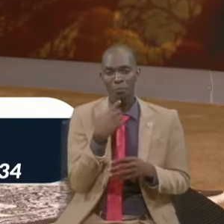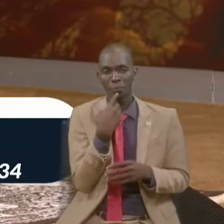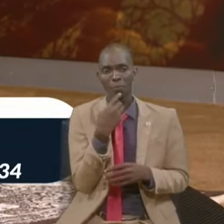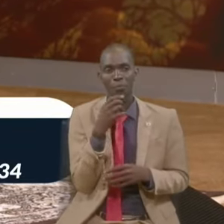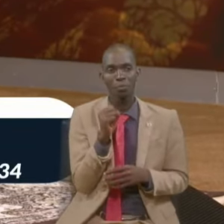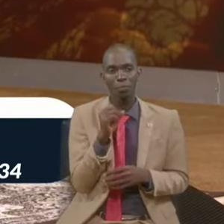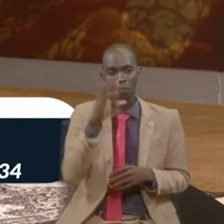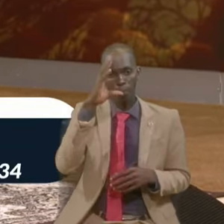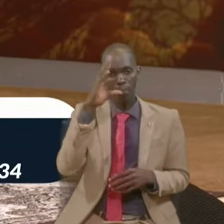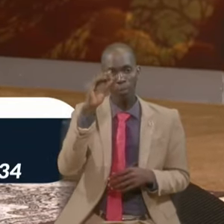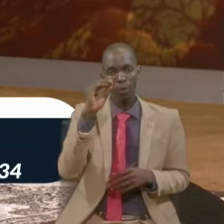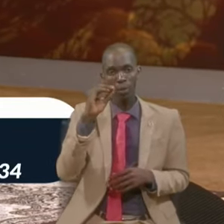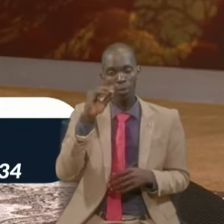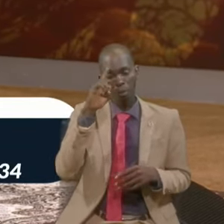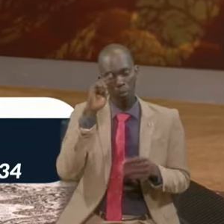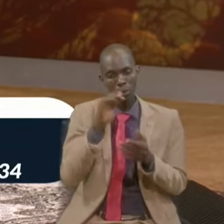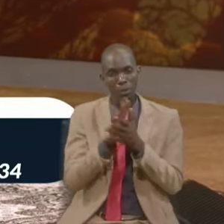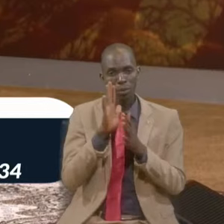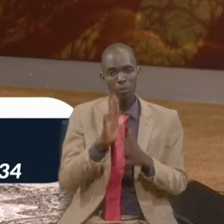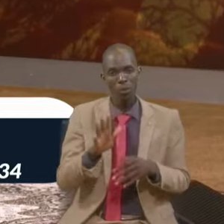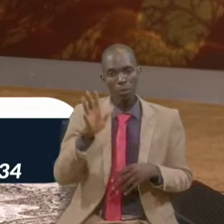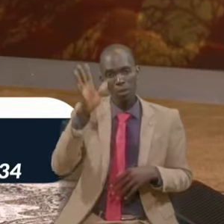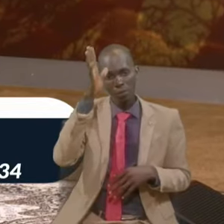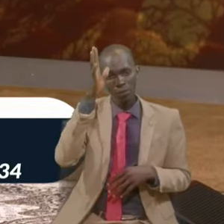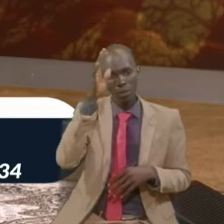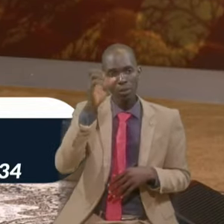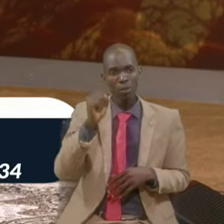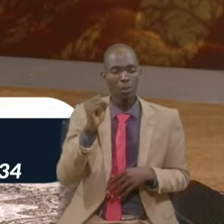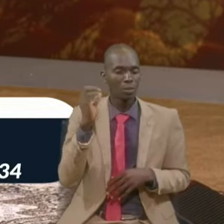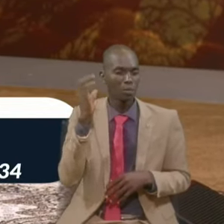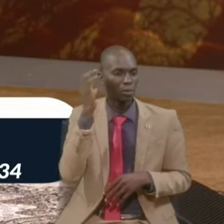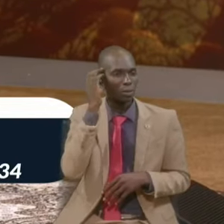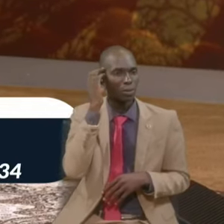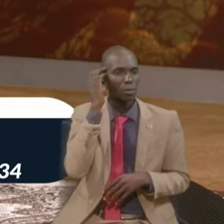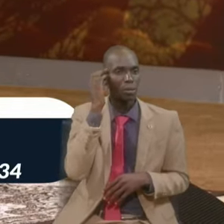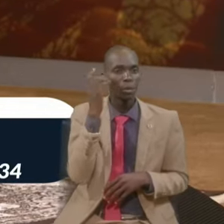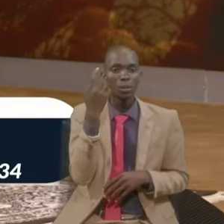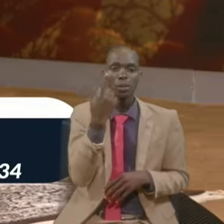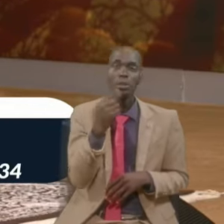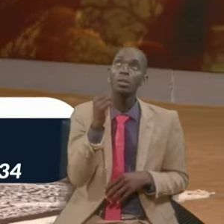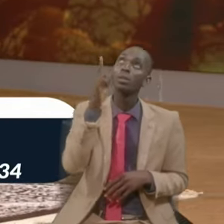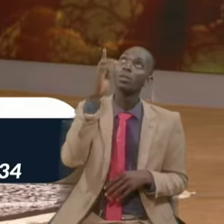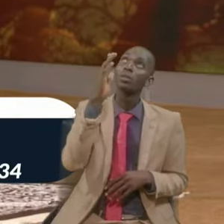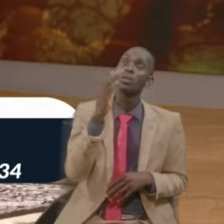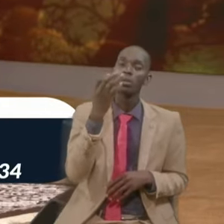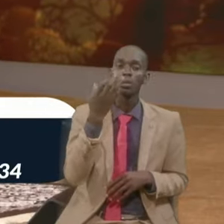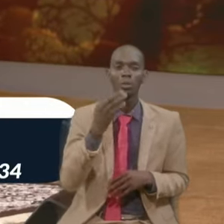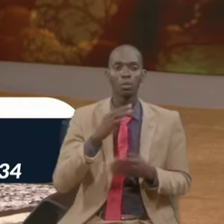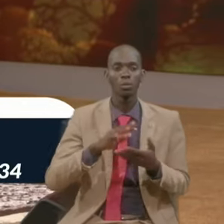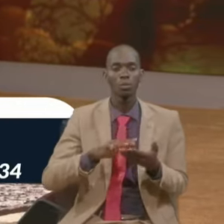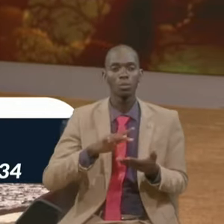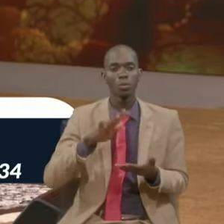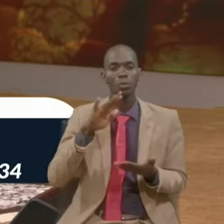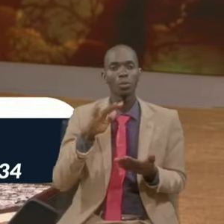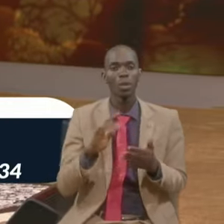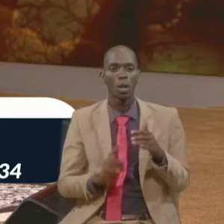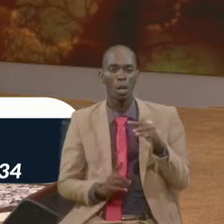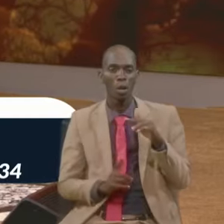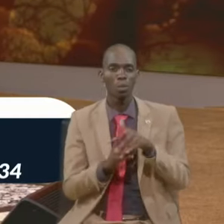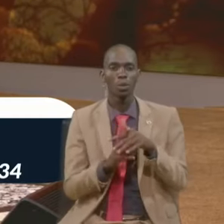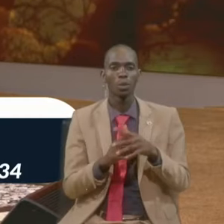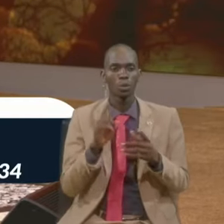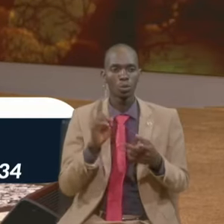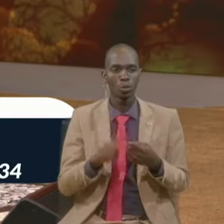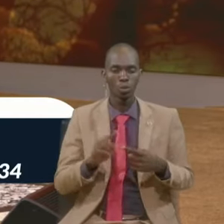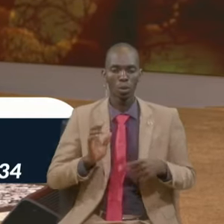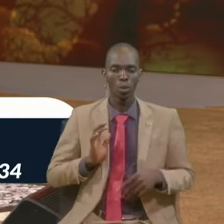men, brethren, fathers, hearken, the God of glory appeared